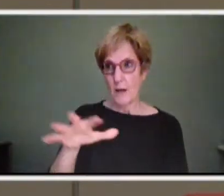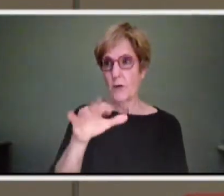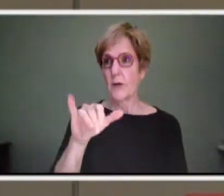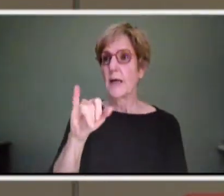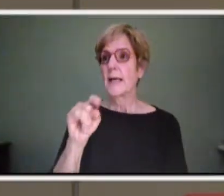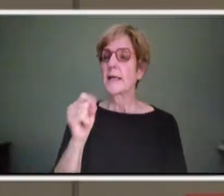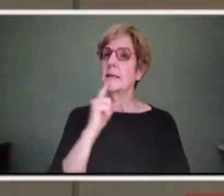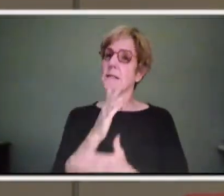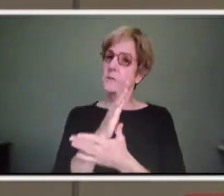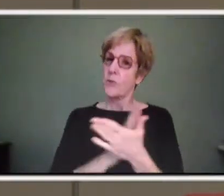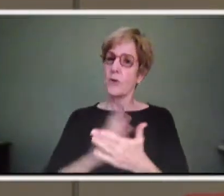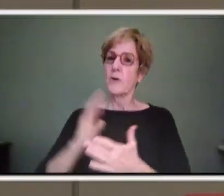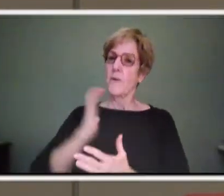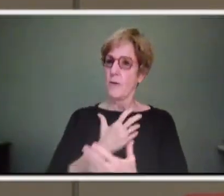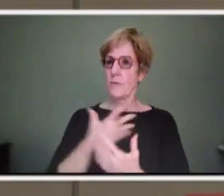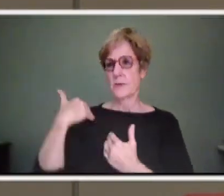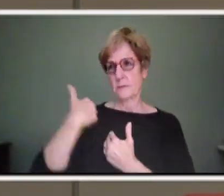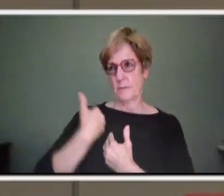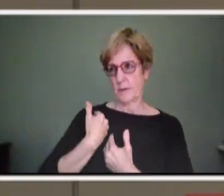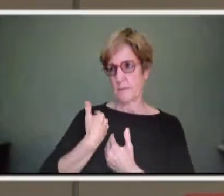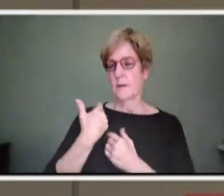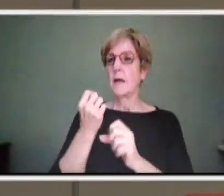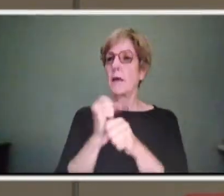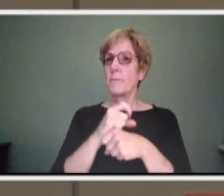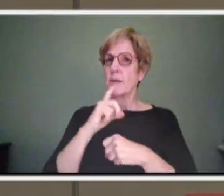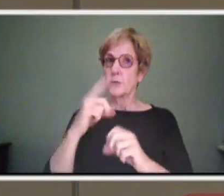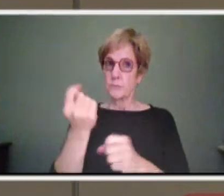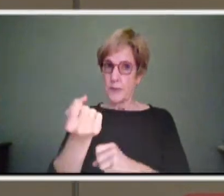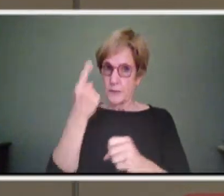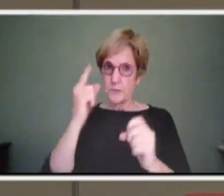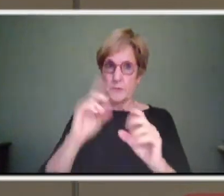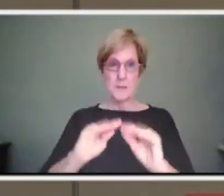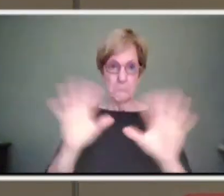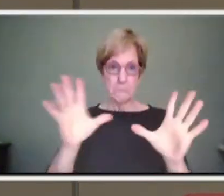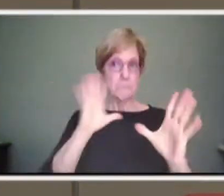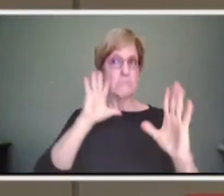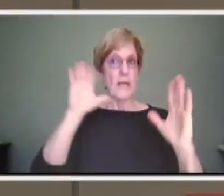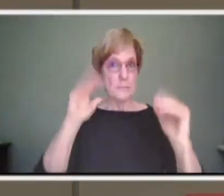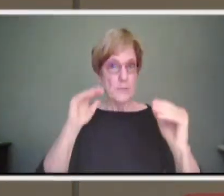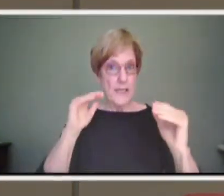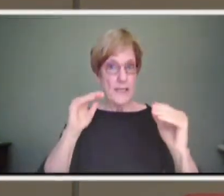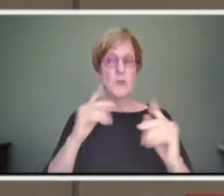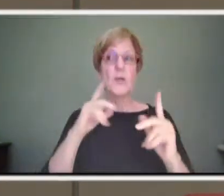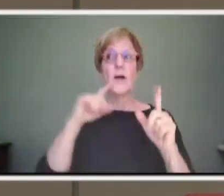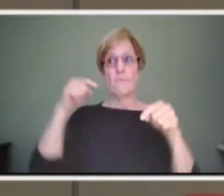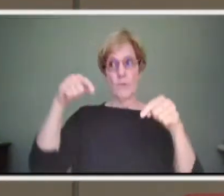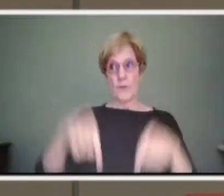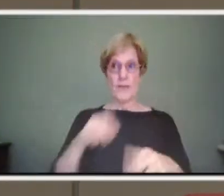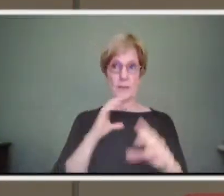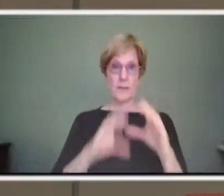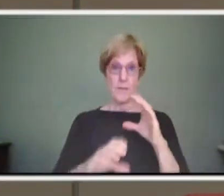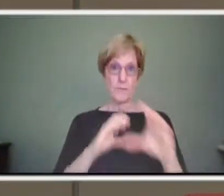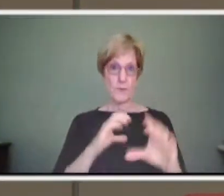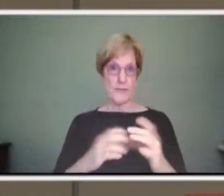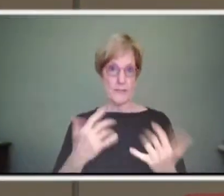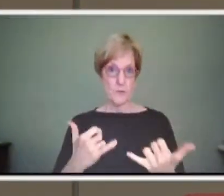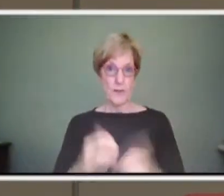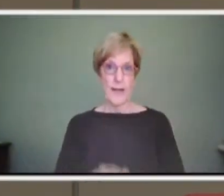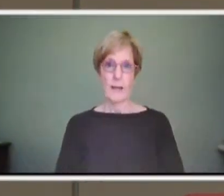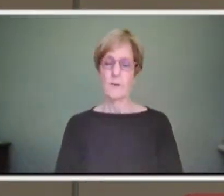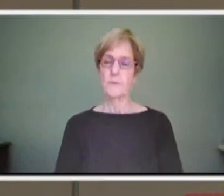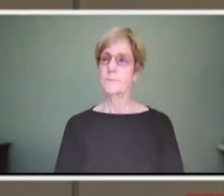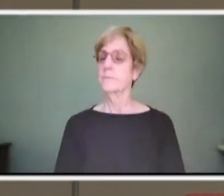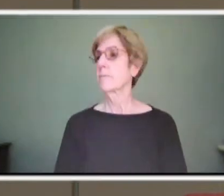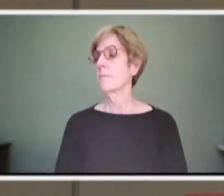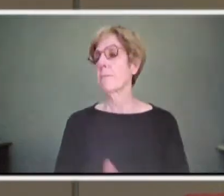our responsibility to make sure we're understanding what the expectation is. But for this conversation, there has been very few